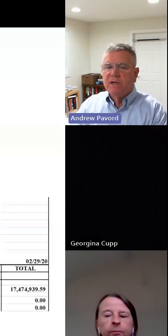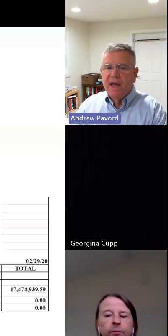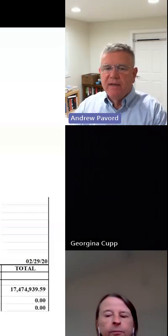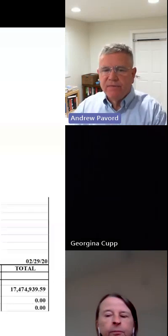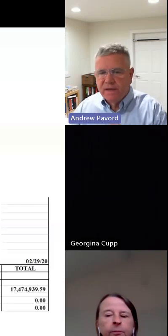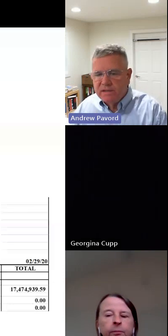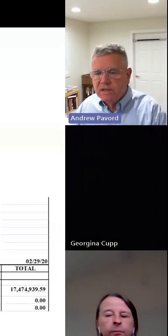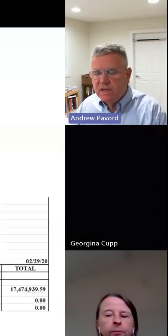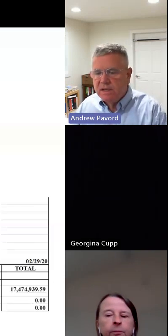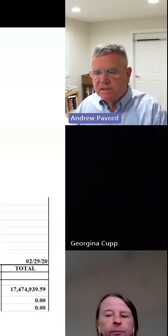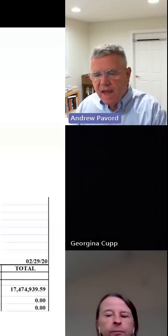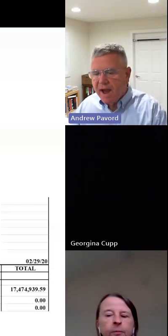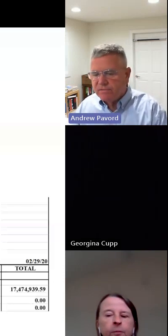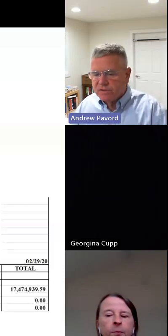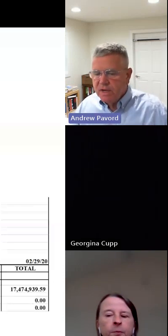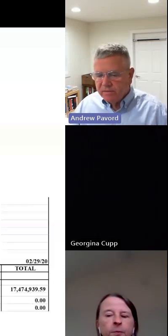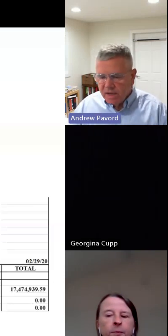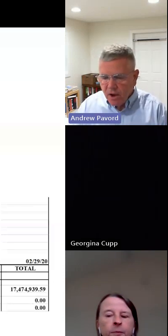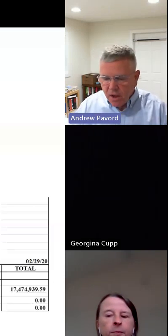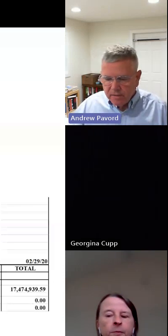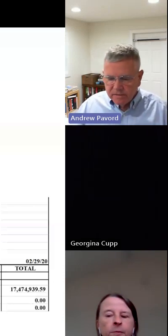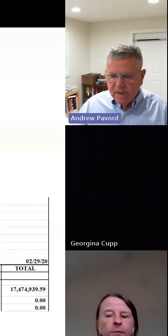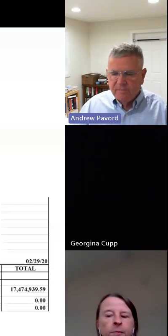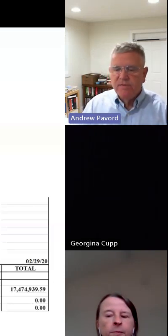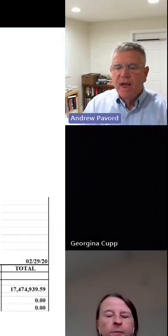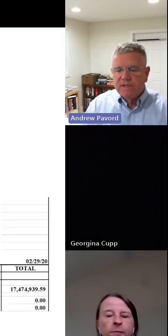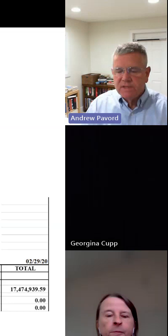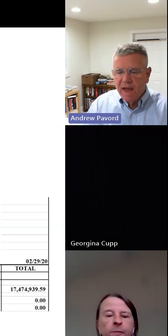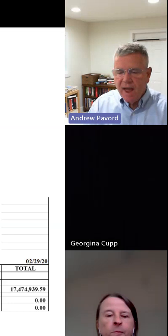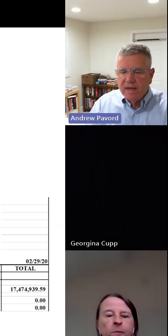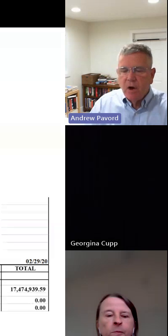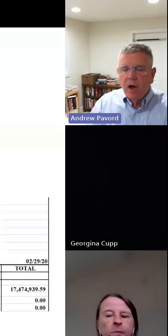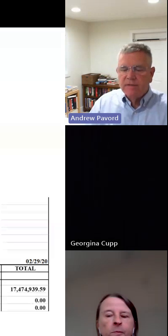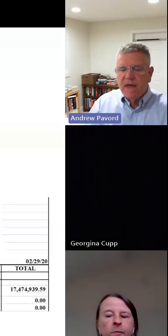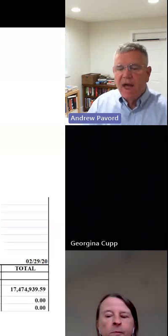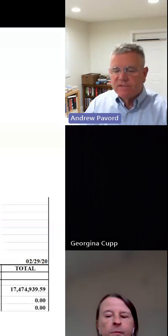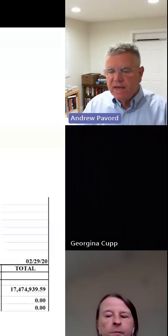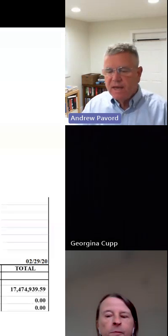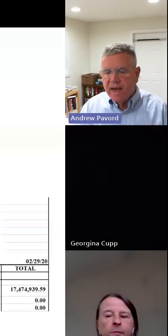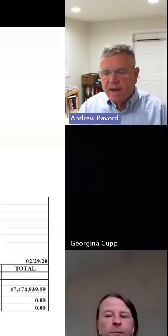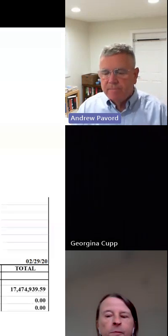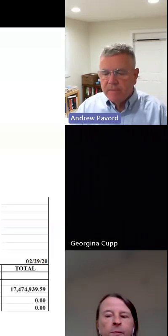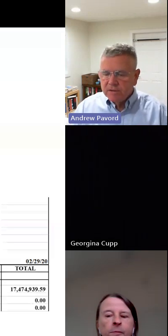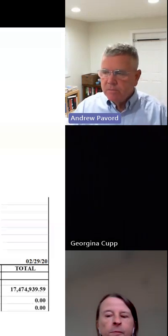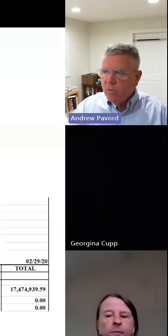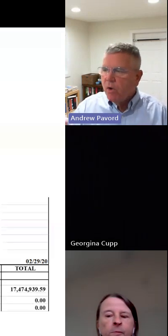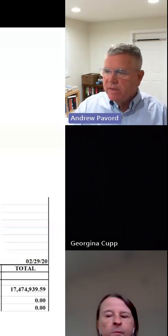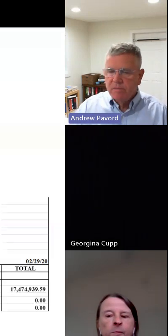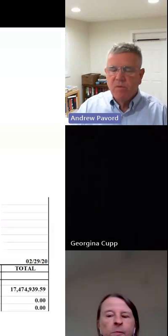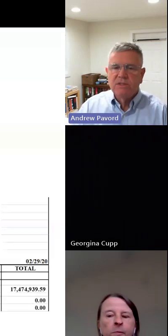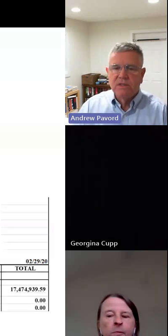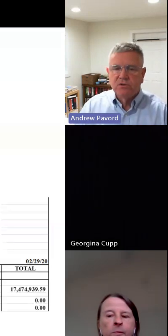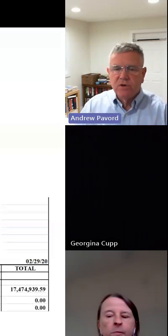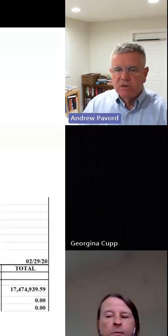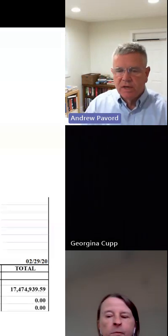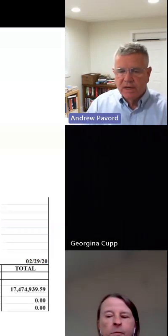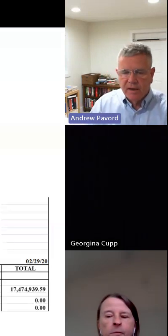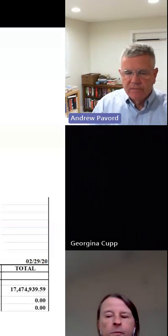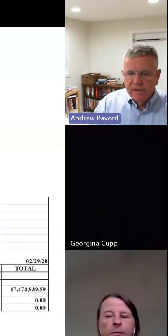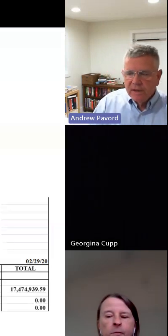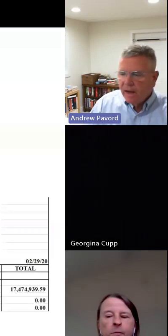the Treasury account that isn't in a TAFs. They all, and then all the TAFs can't add up to more than what's